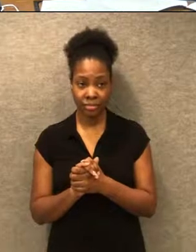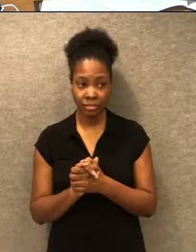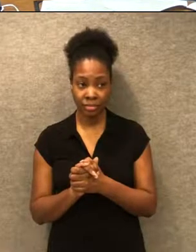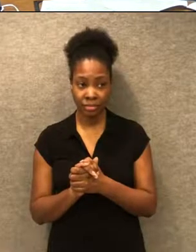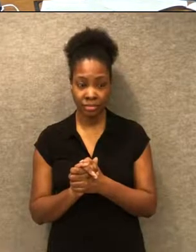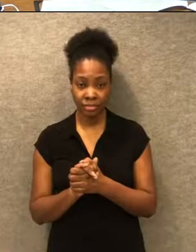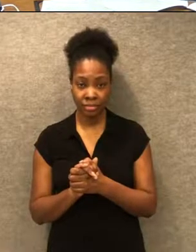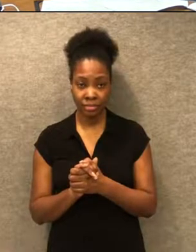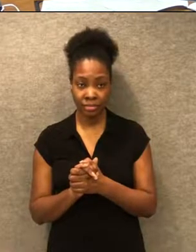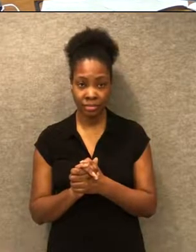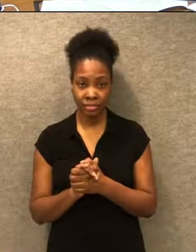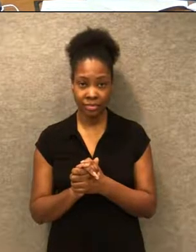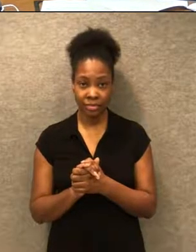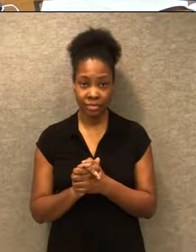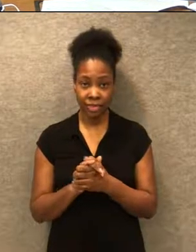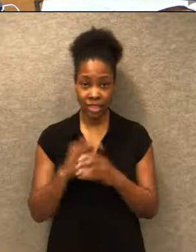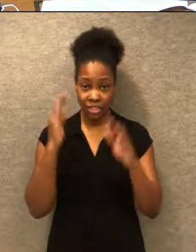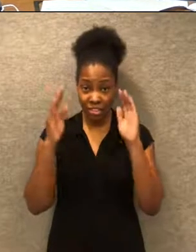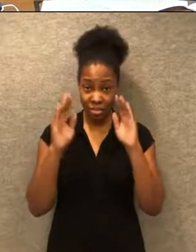Hi, Ms. Lewis. How you doing?